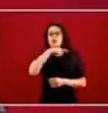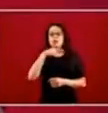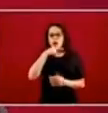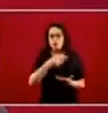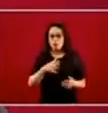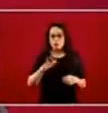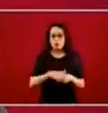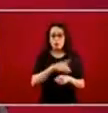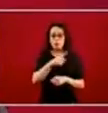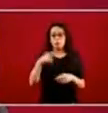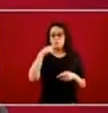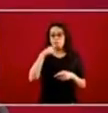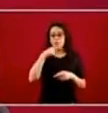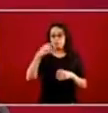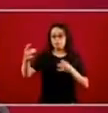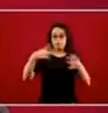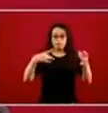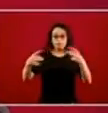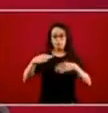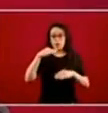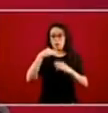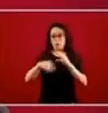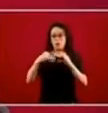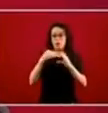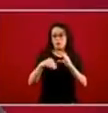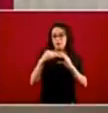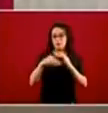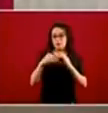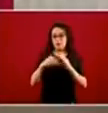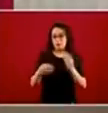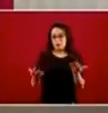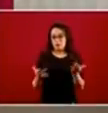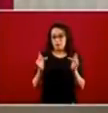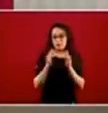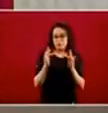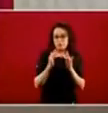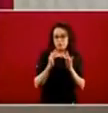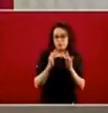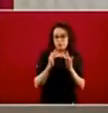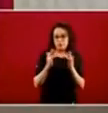not using fast test, and there is enormous